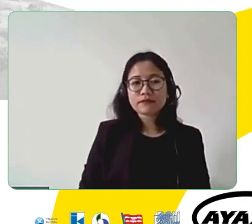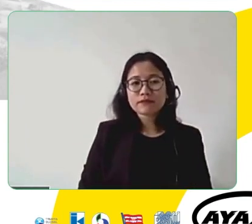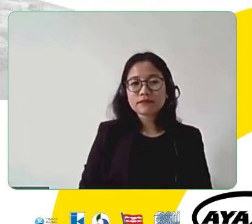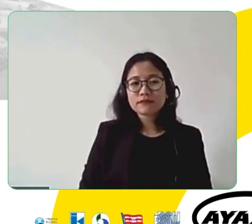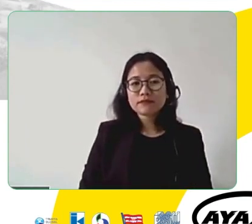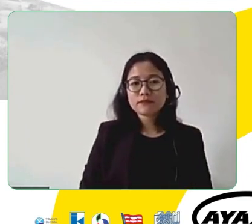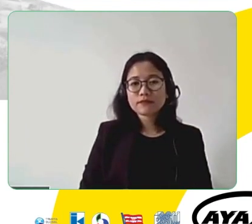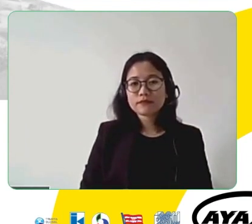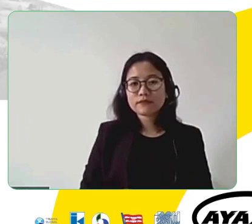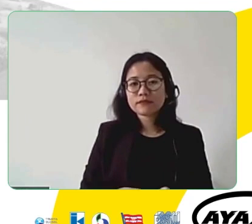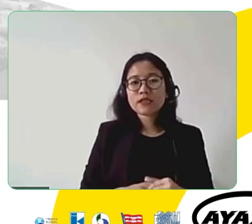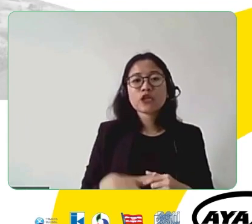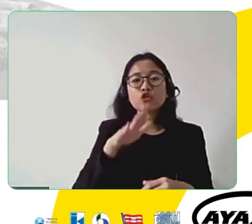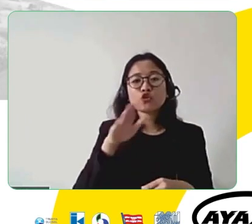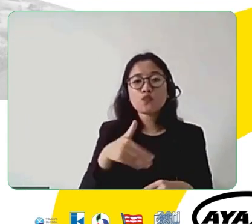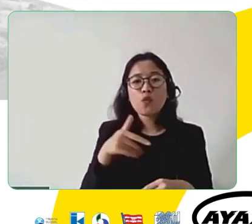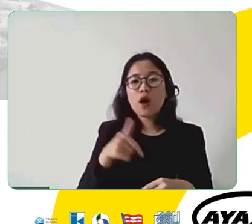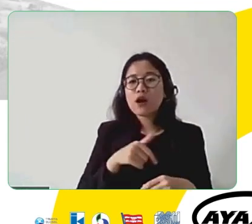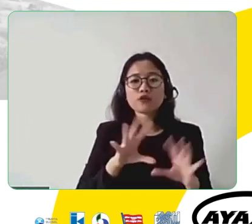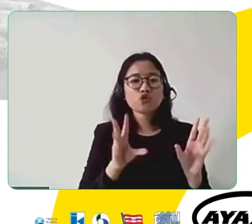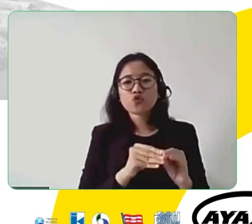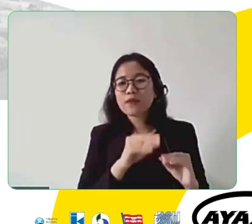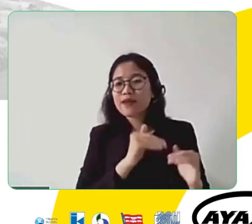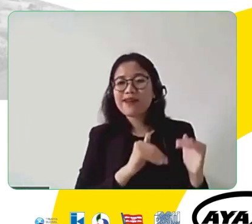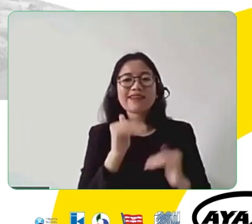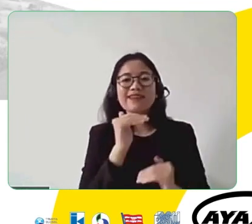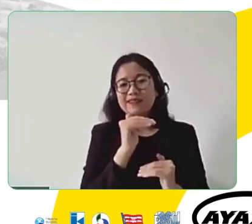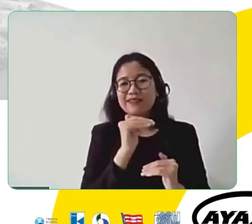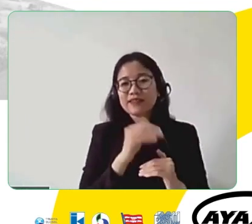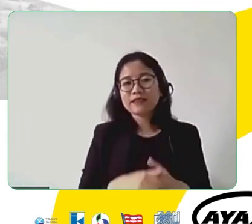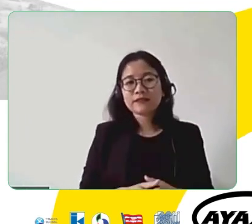are increasing. And another